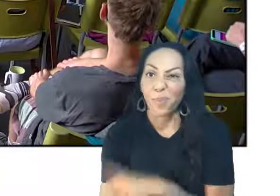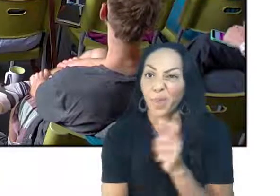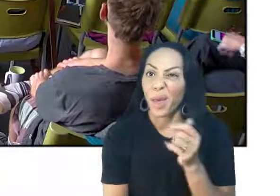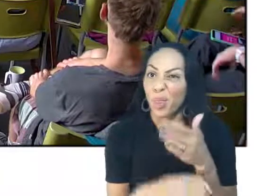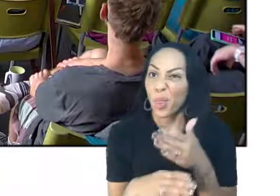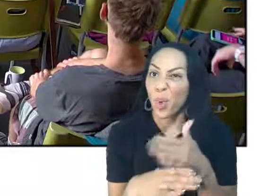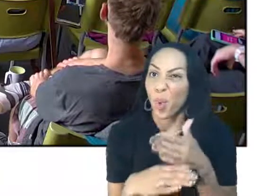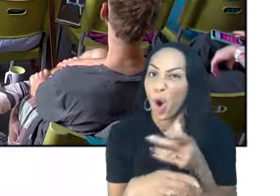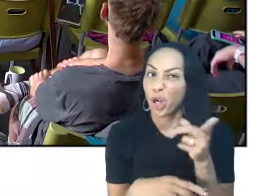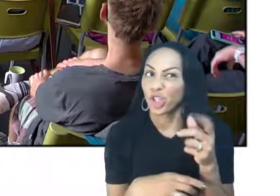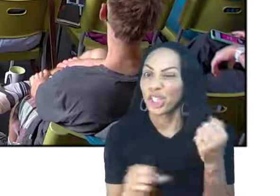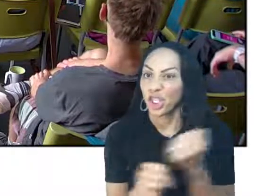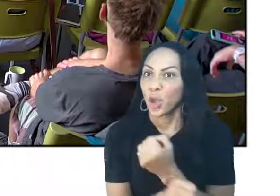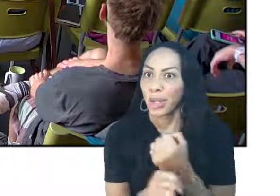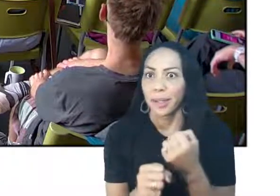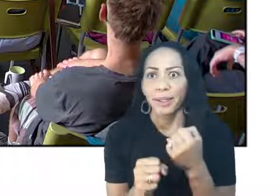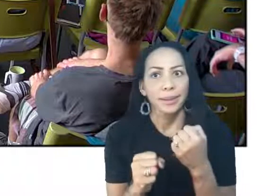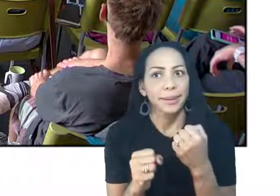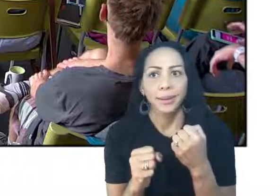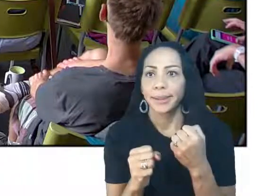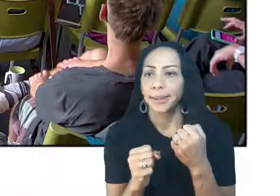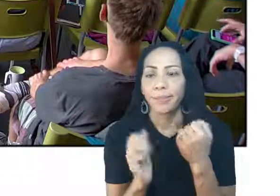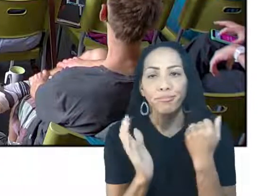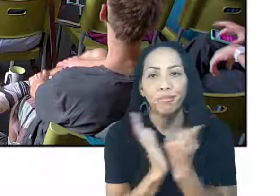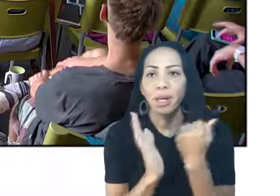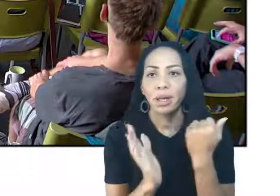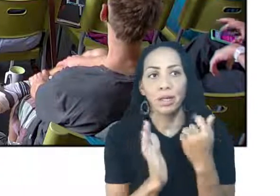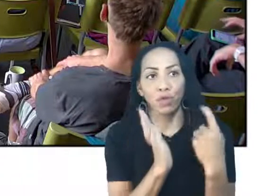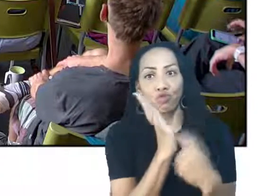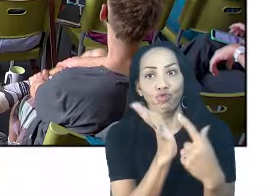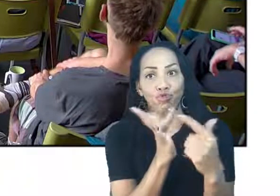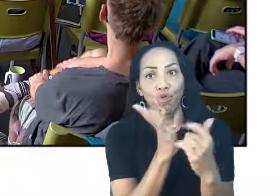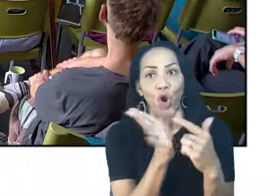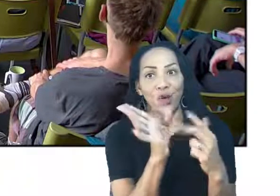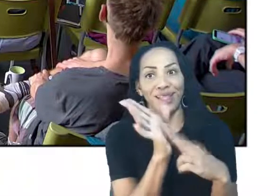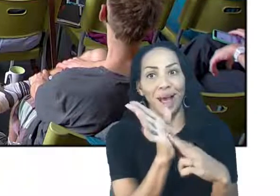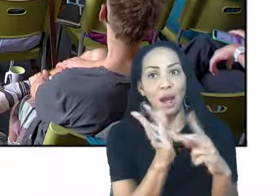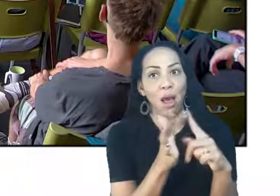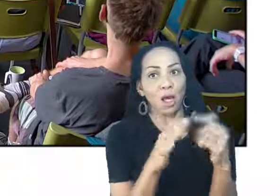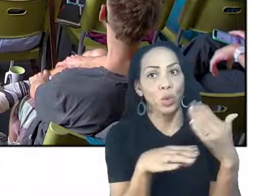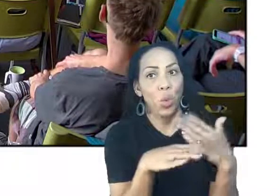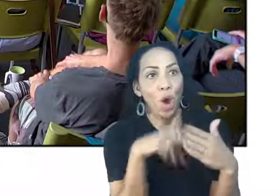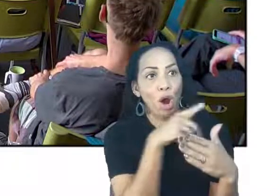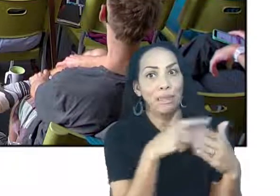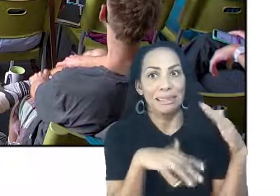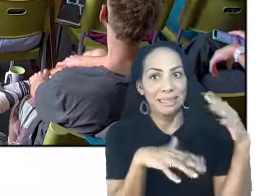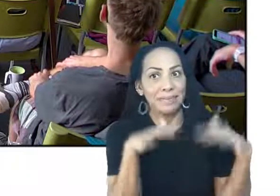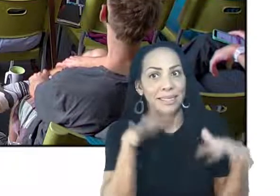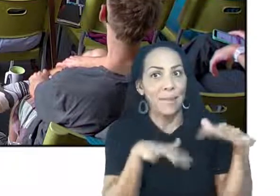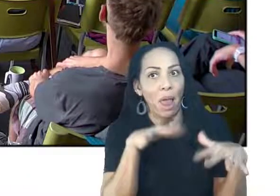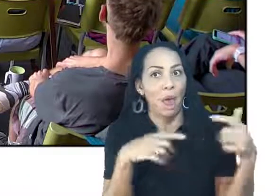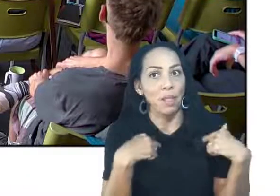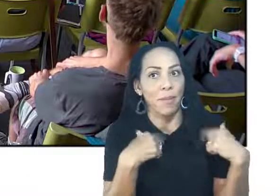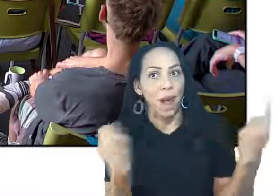brilliant and feels like it's very much aligned and in tandem with this work.